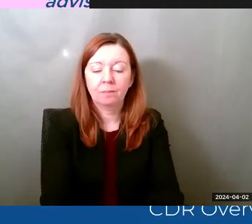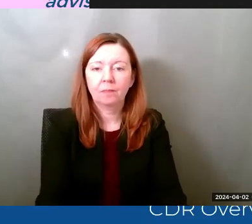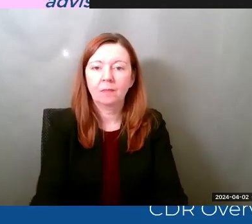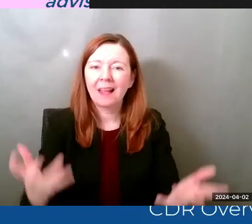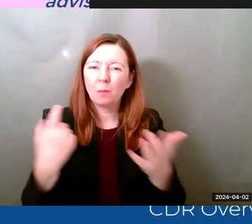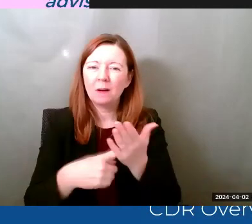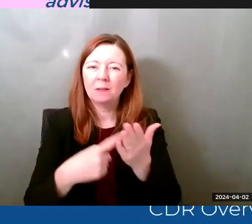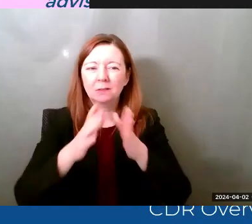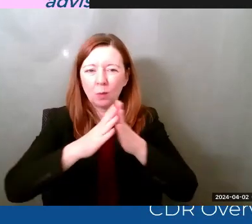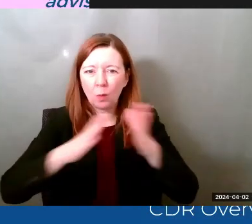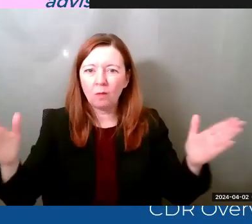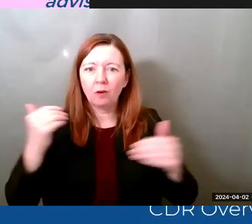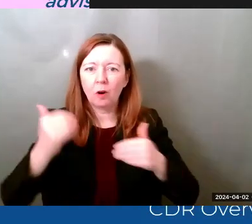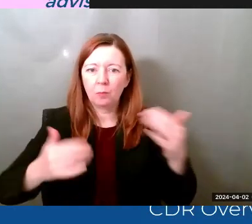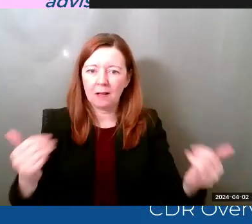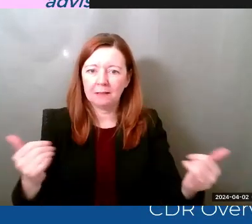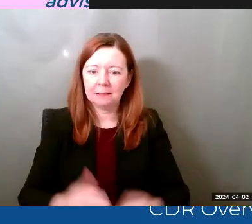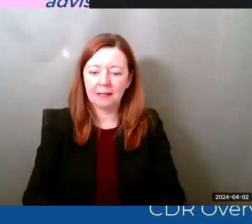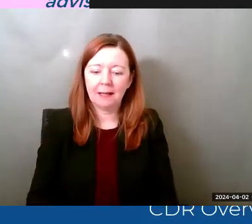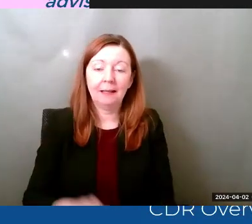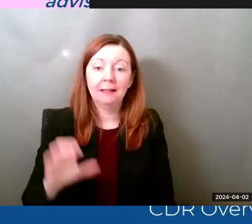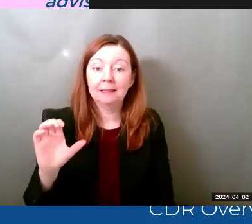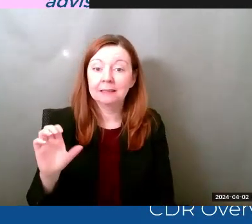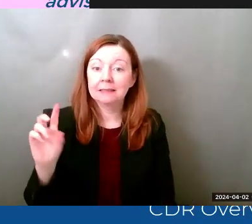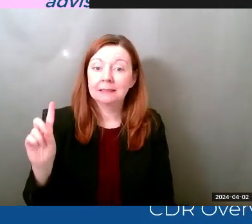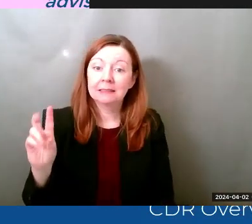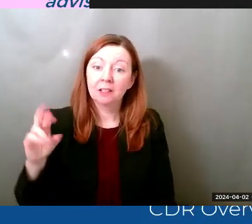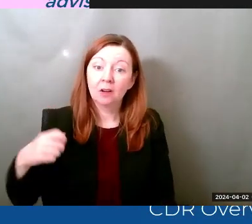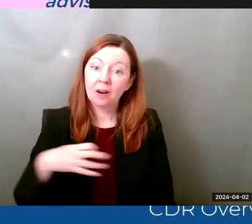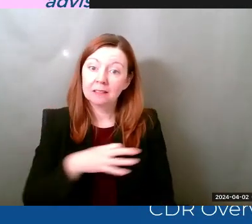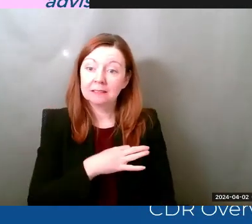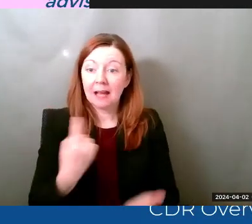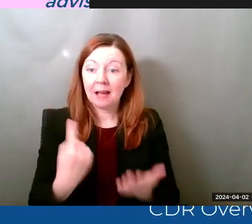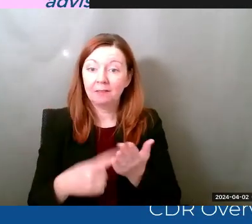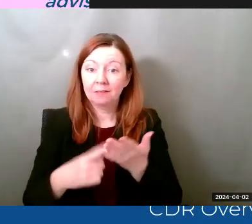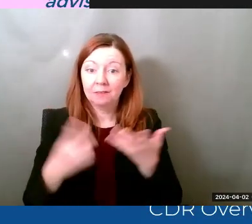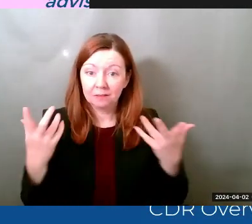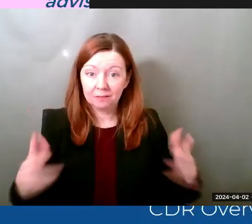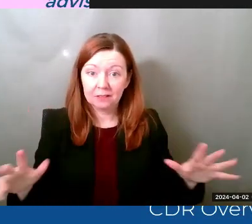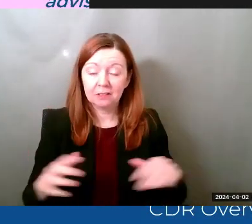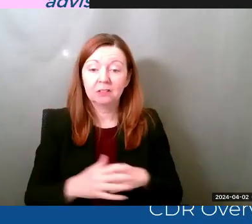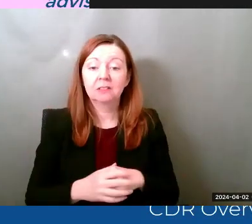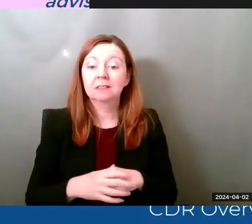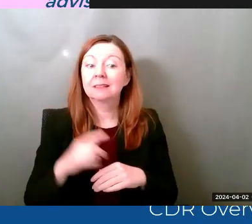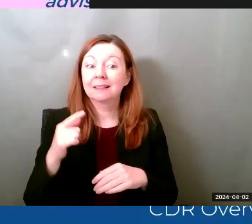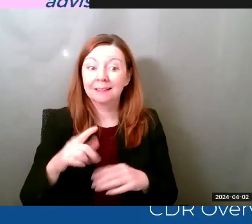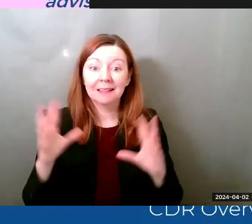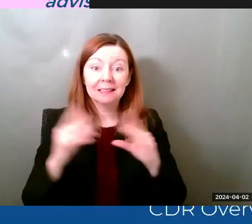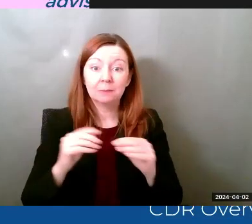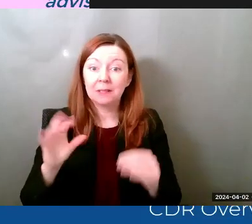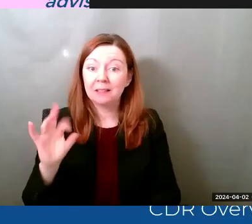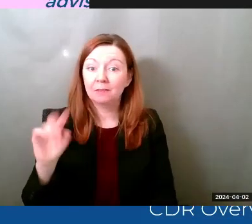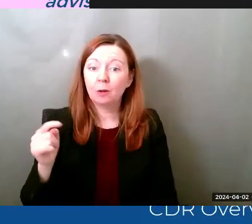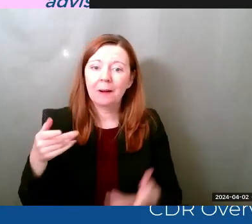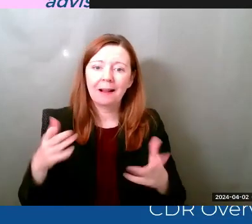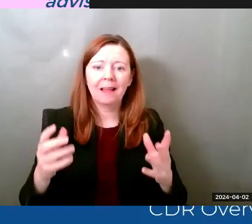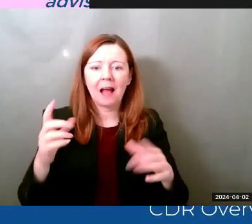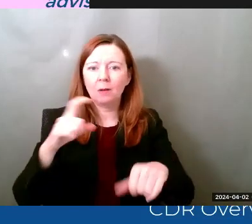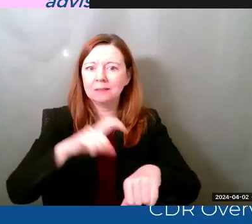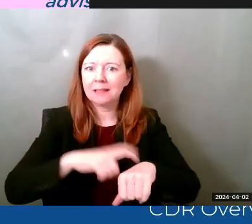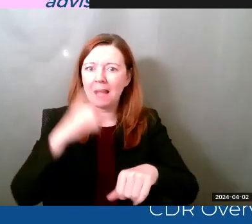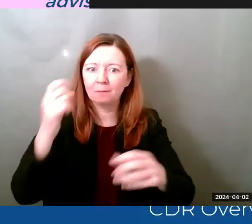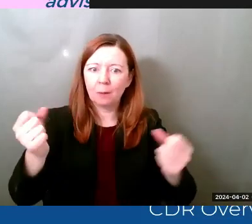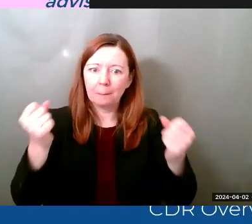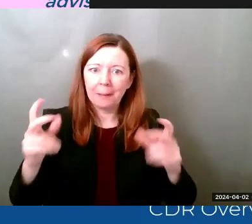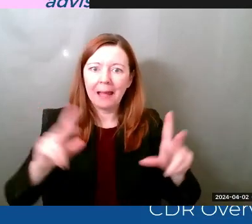process today. As CDR staff has explained, this meeting format allows time for many stakeholders